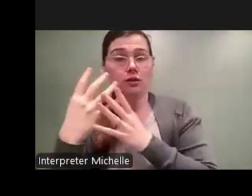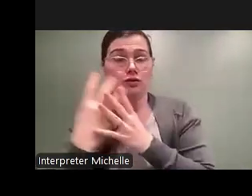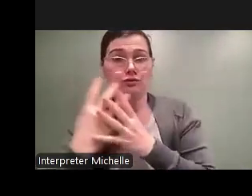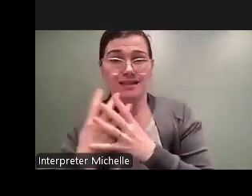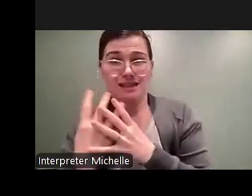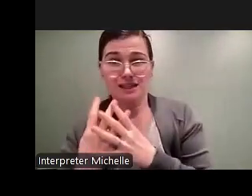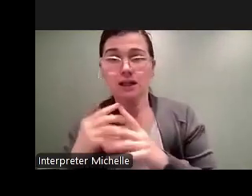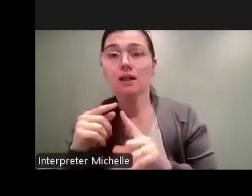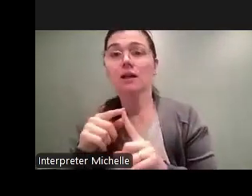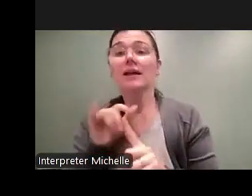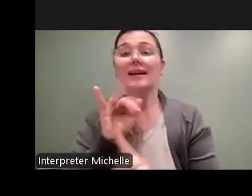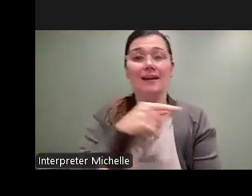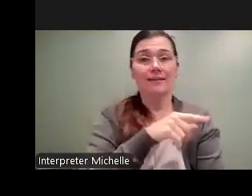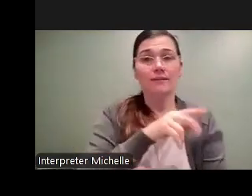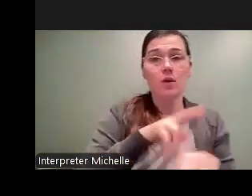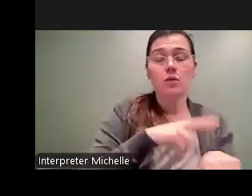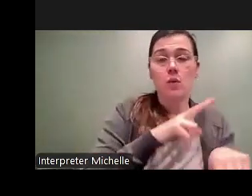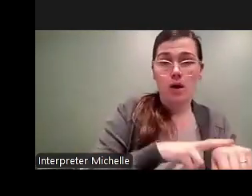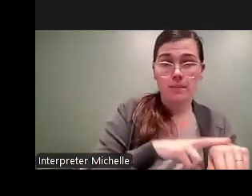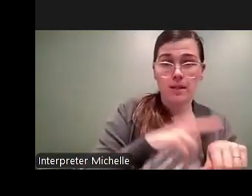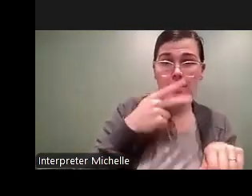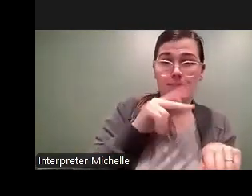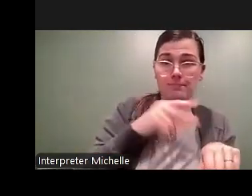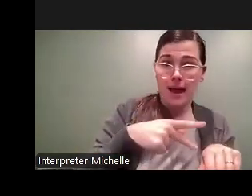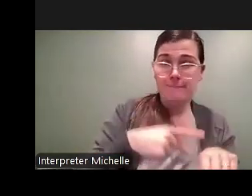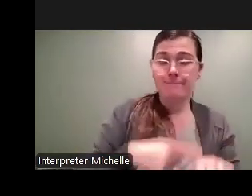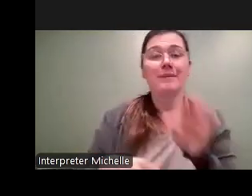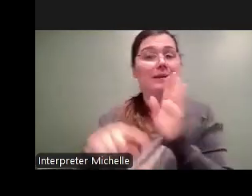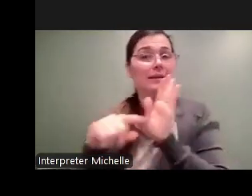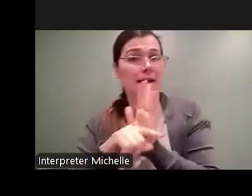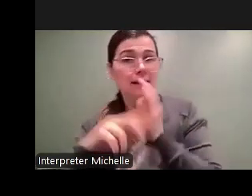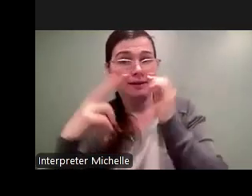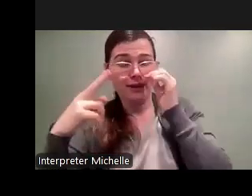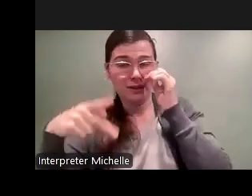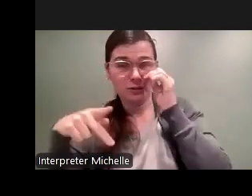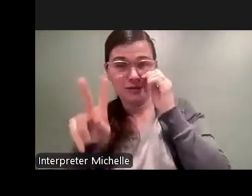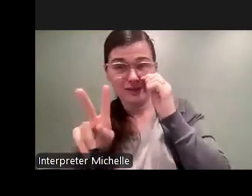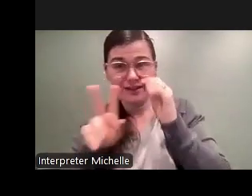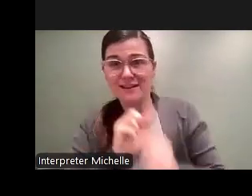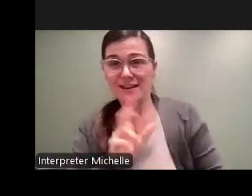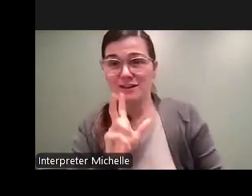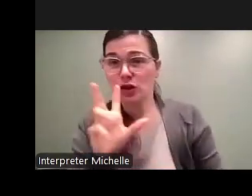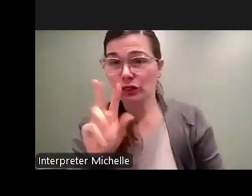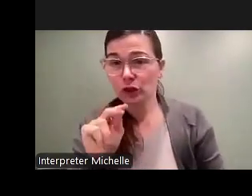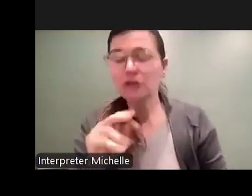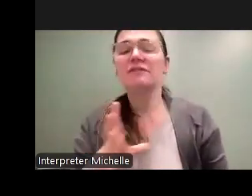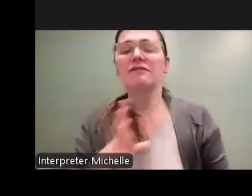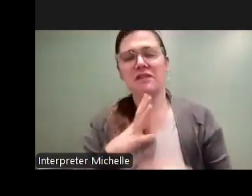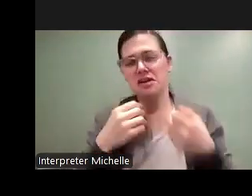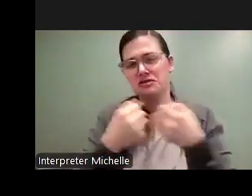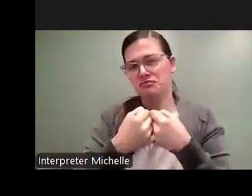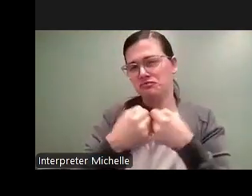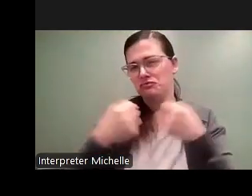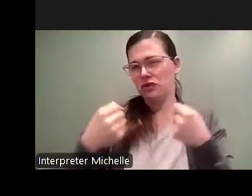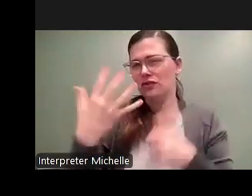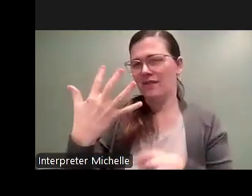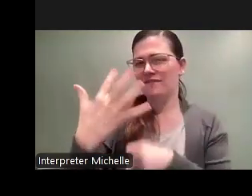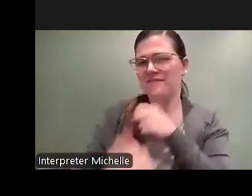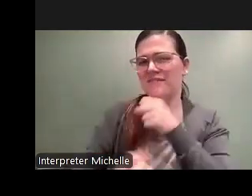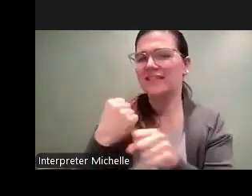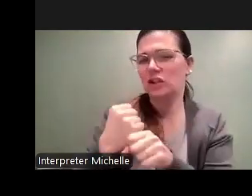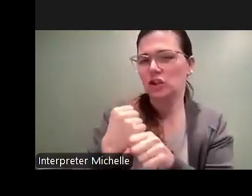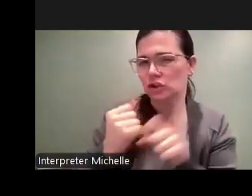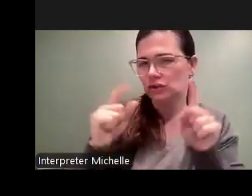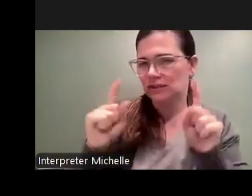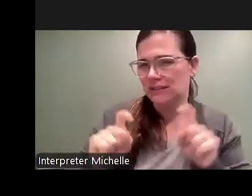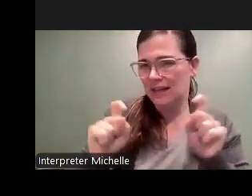pap test and a negative HPV test starting at the age of 30, we say they can be screened every 5 years because the chance of developing cervical cancer